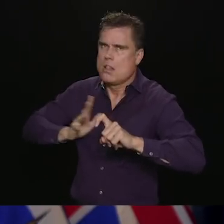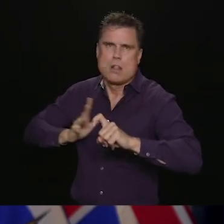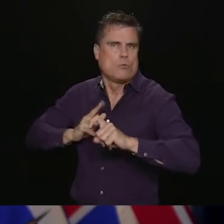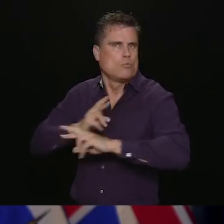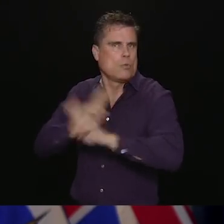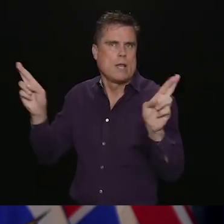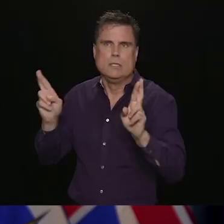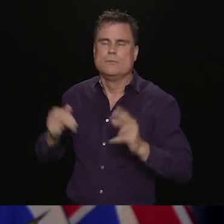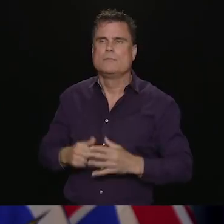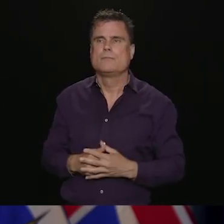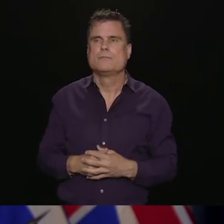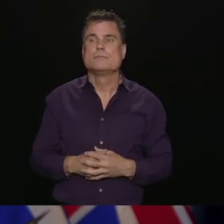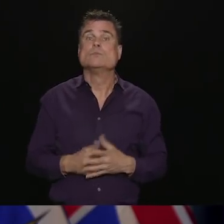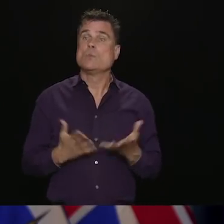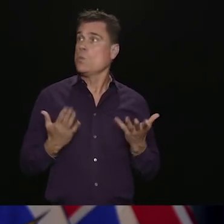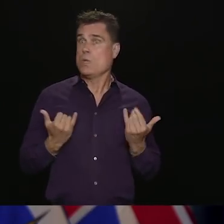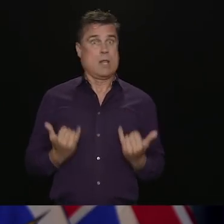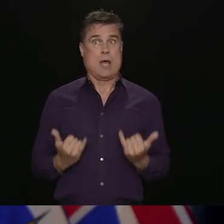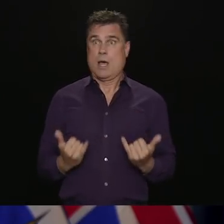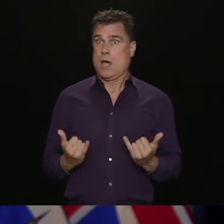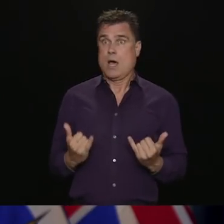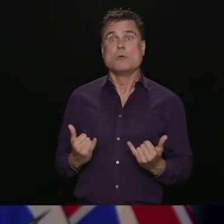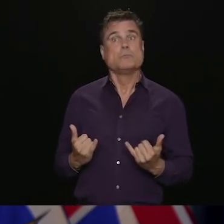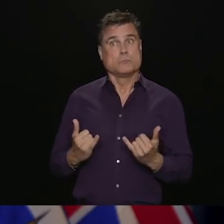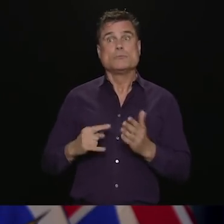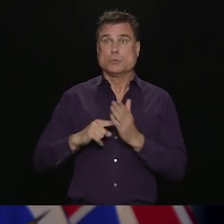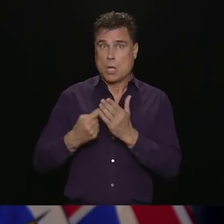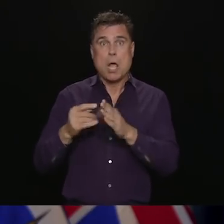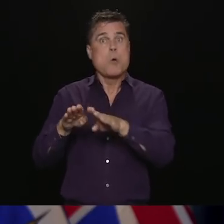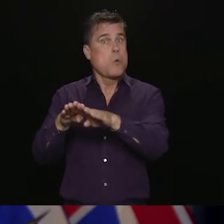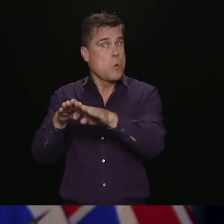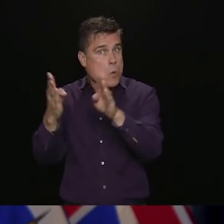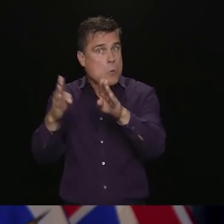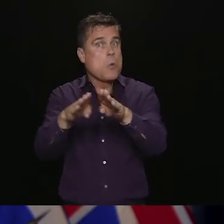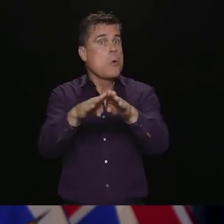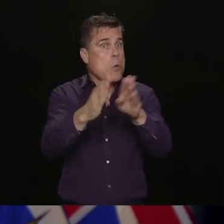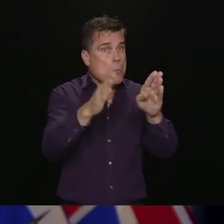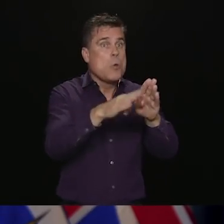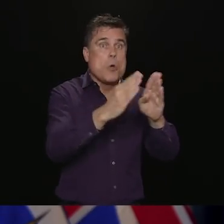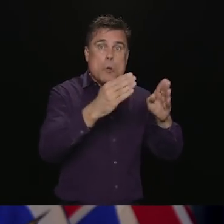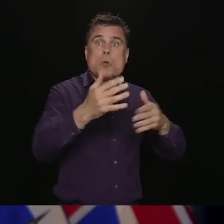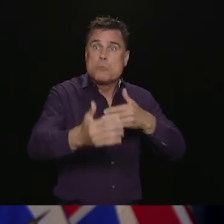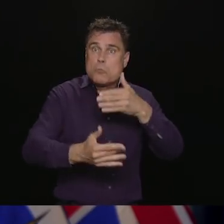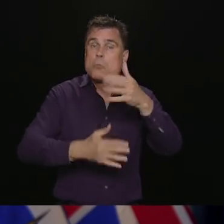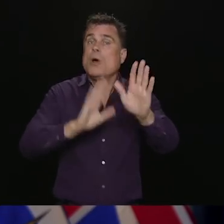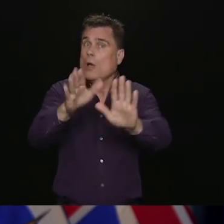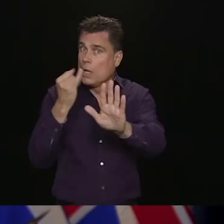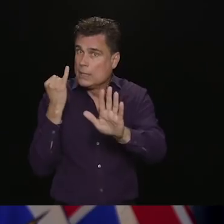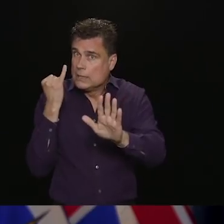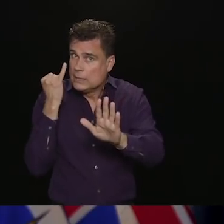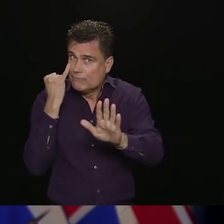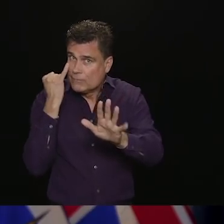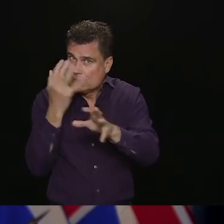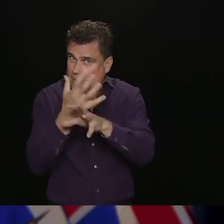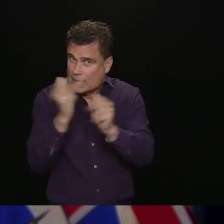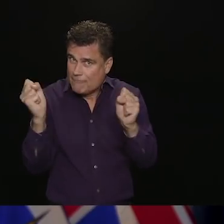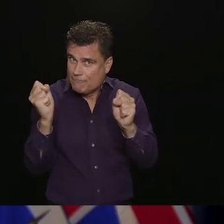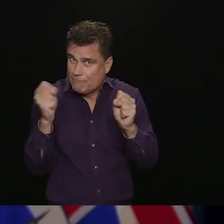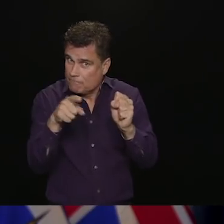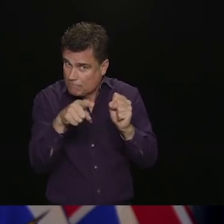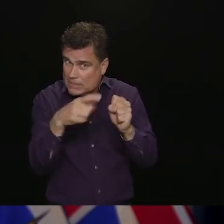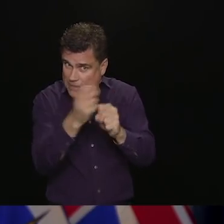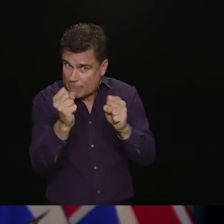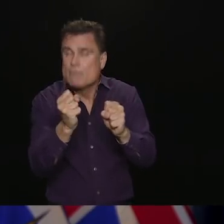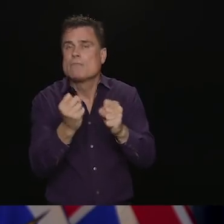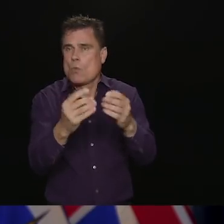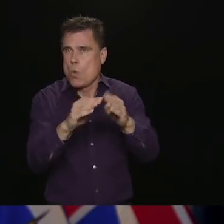safe to open. And we've been talking about that over the last few weeks. And keeping closed those things that we know are lead